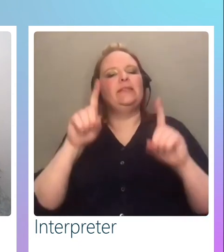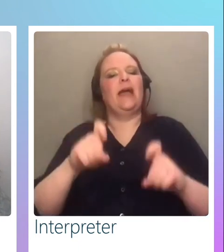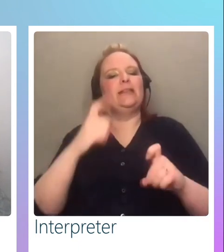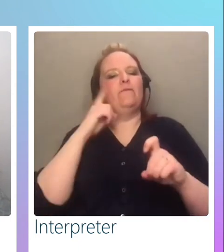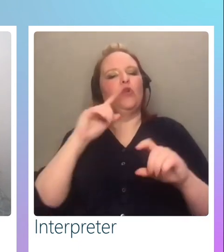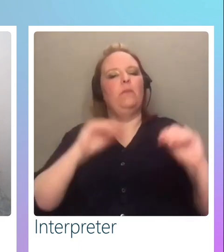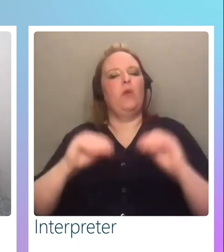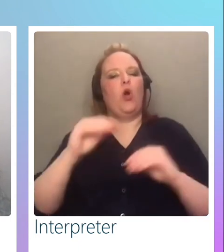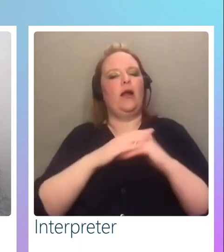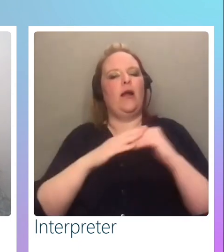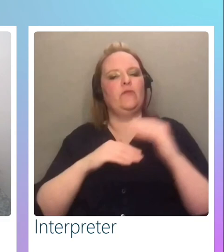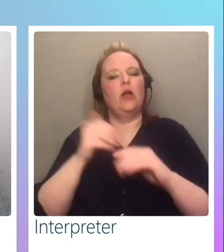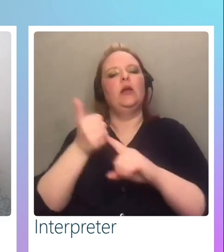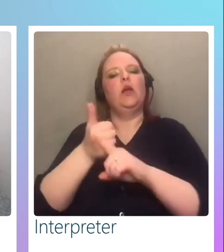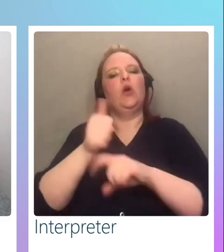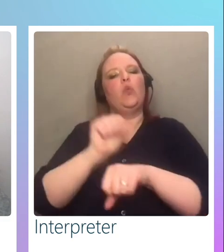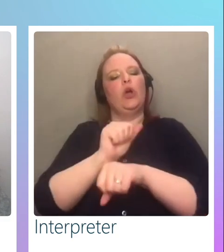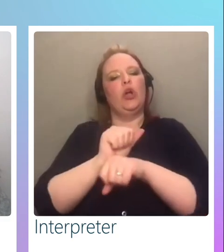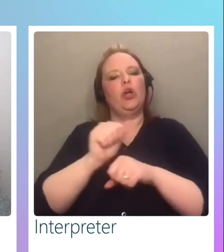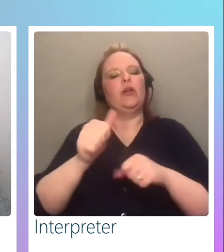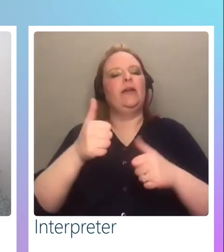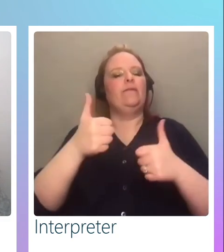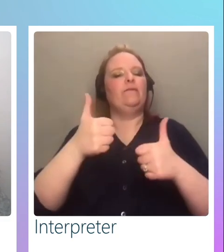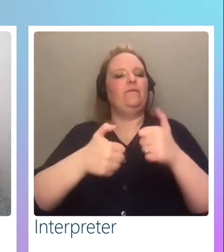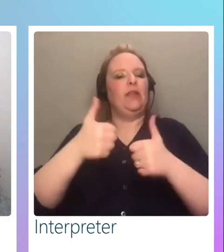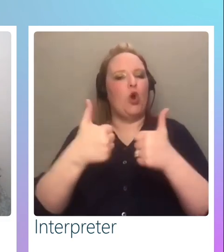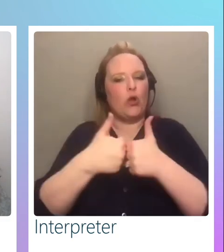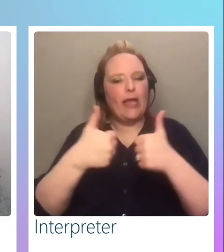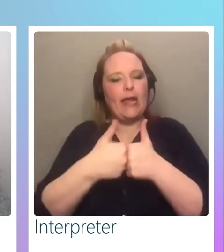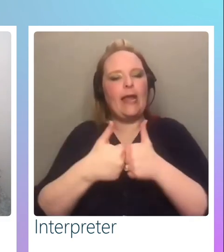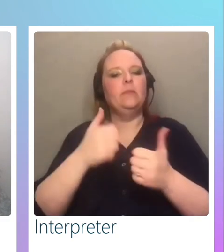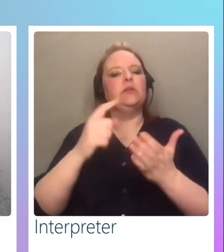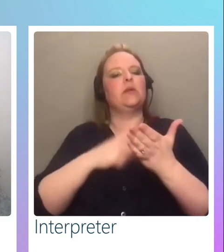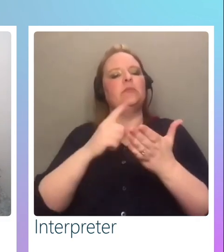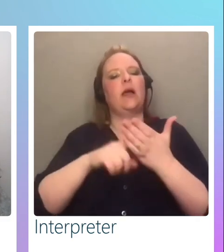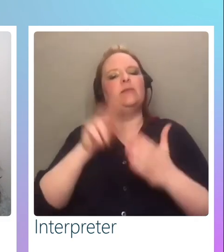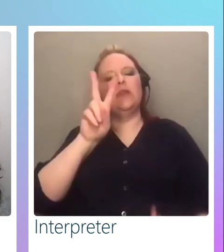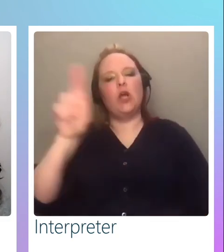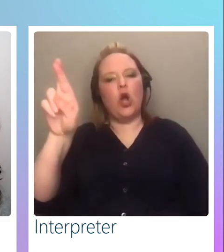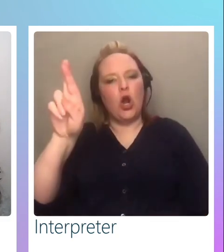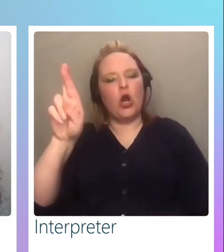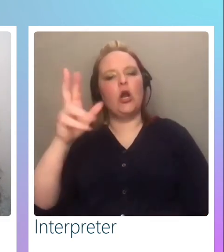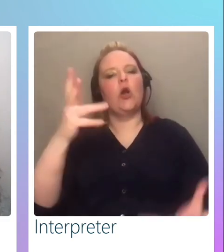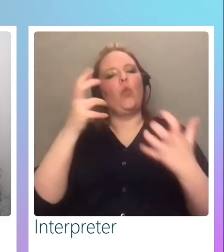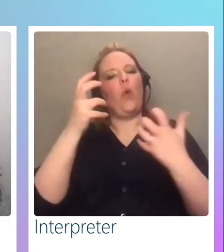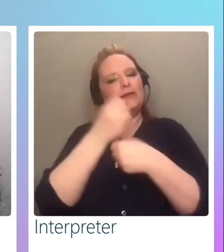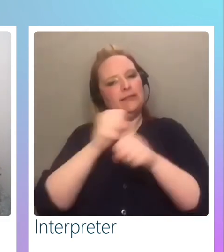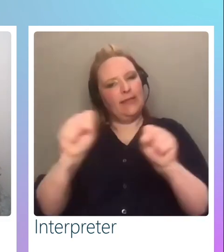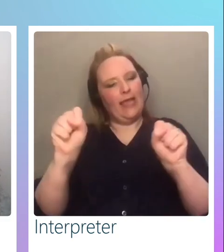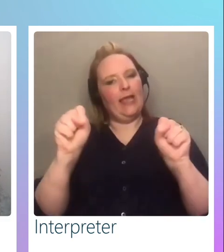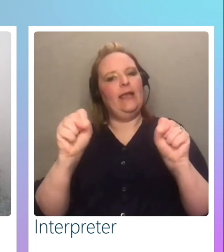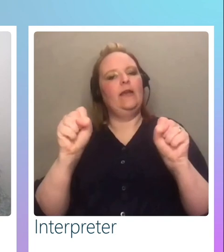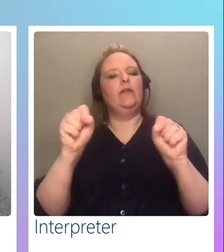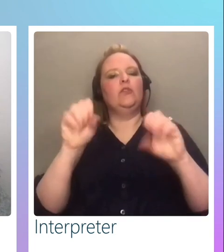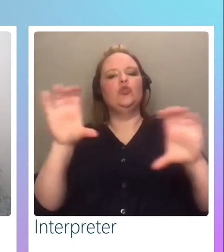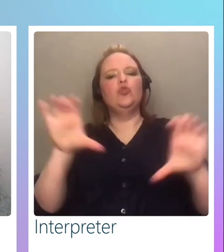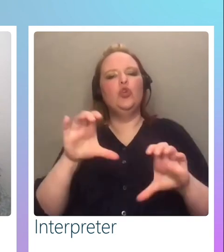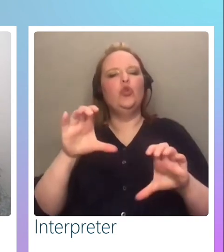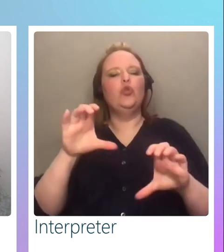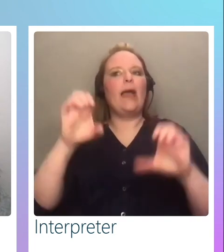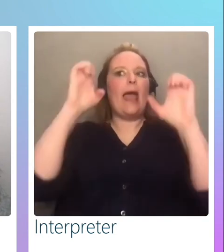that they work in video games and sometimes virtual reality and want to play it safe and make educated guesses about